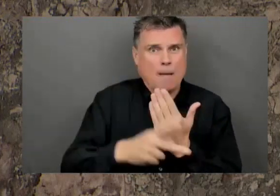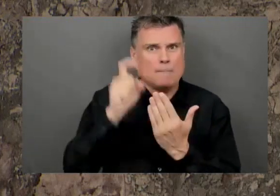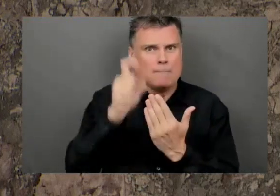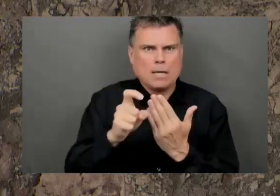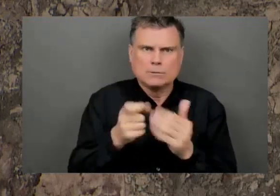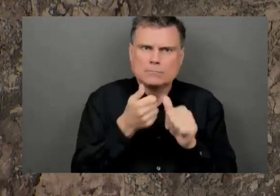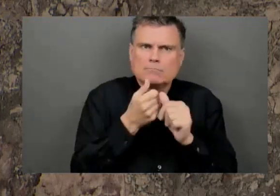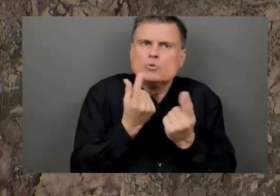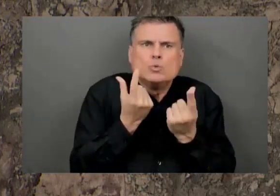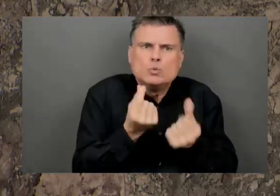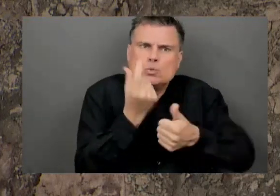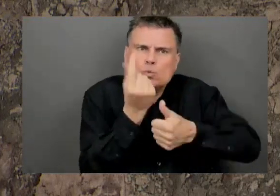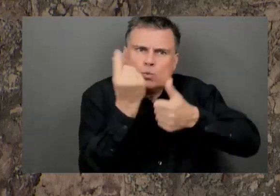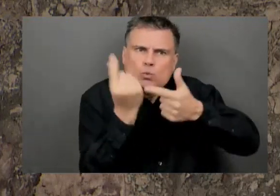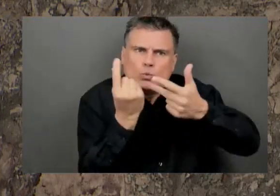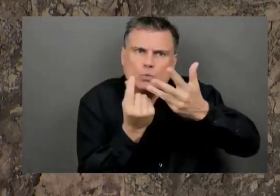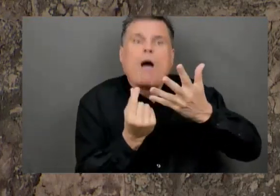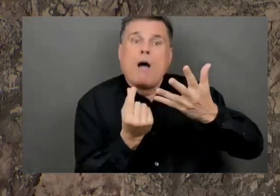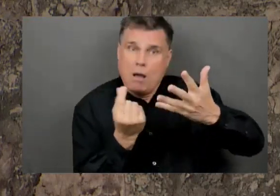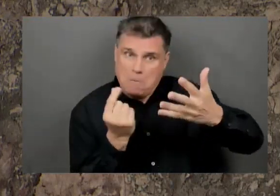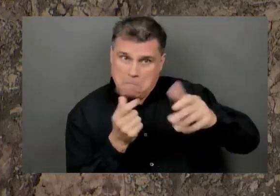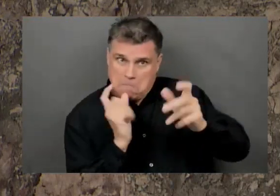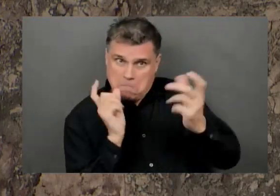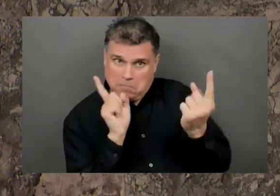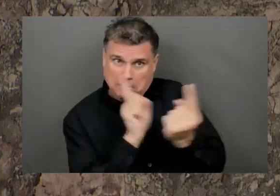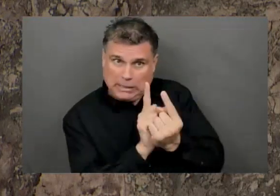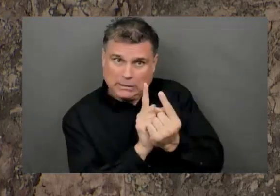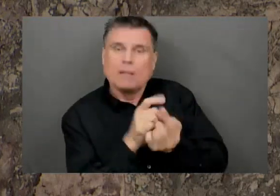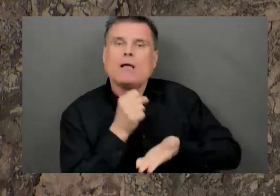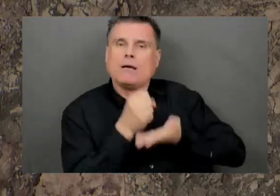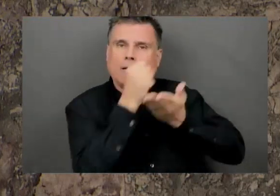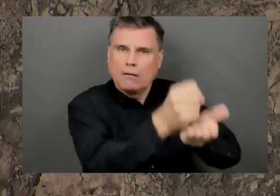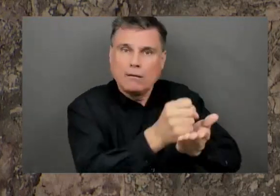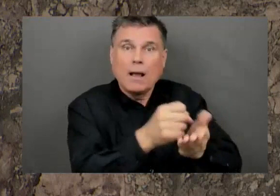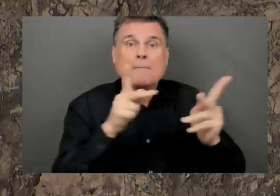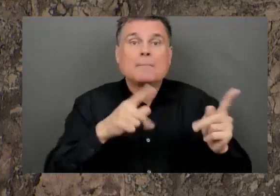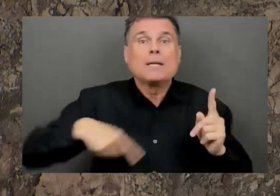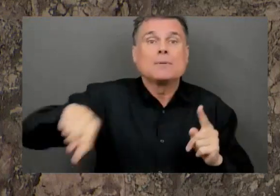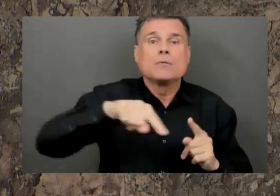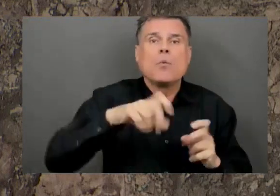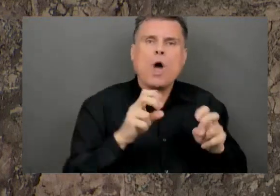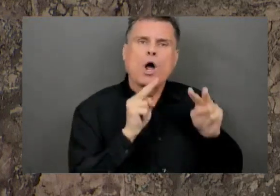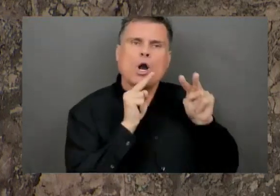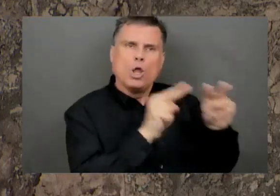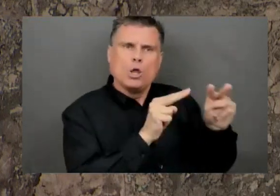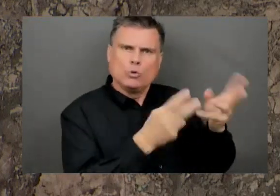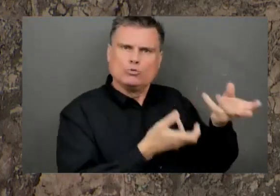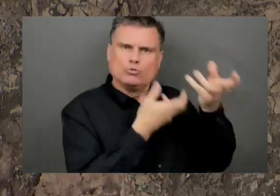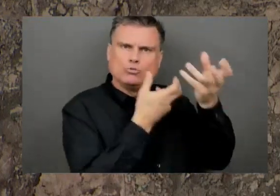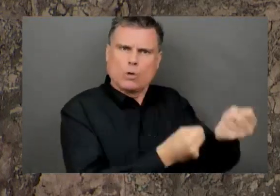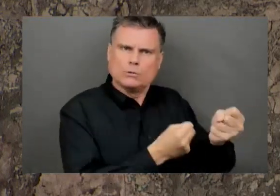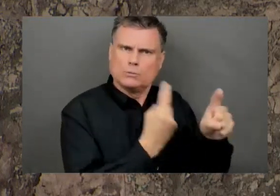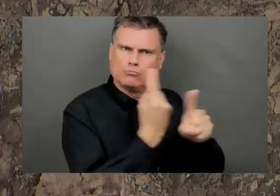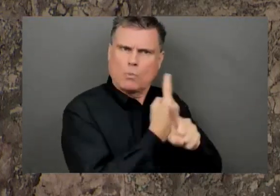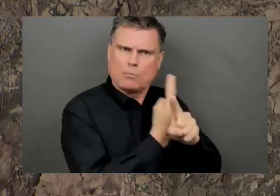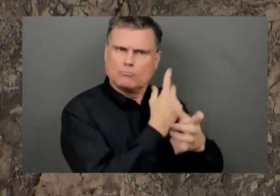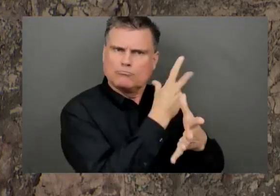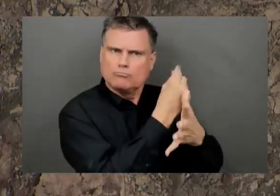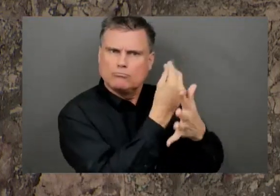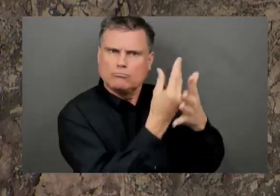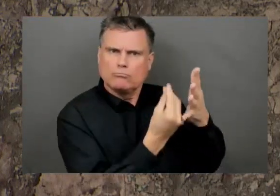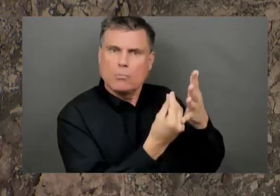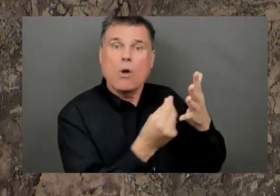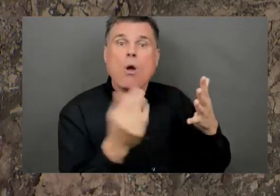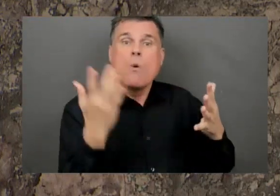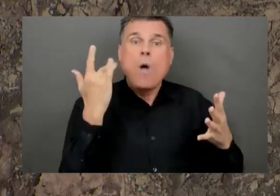that these programs are being managed in the people's interest. Mr. Speaker, that's why all the information that we've received to date will